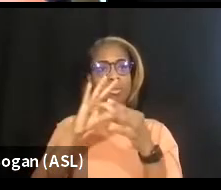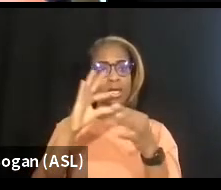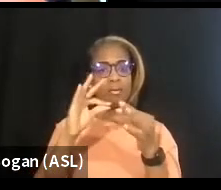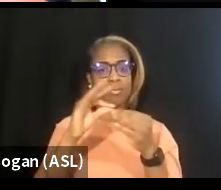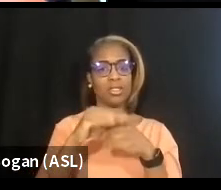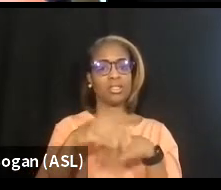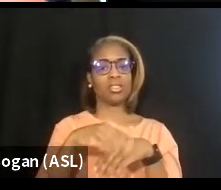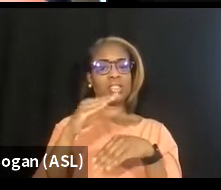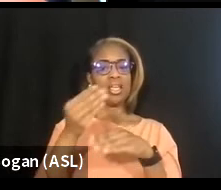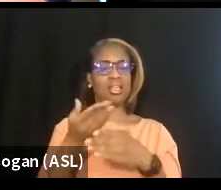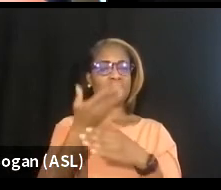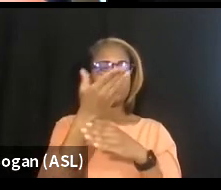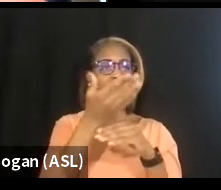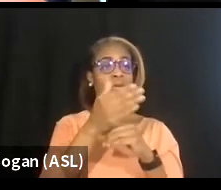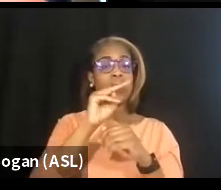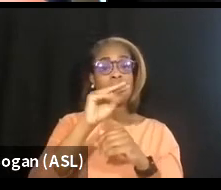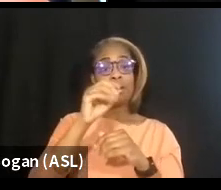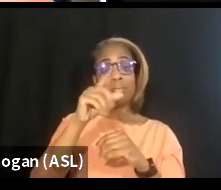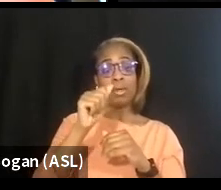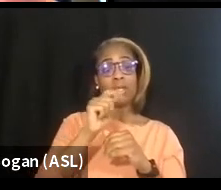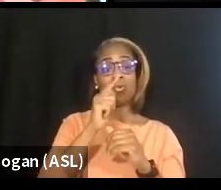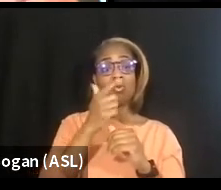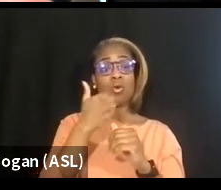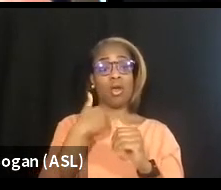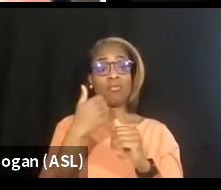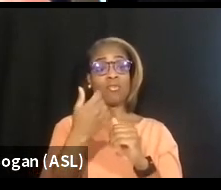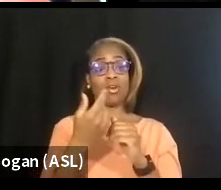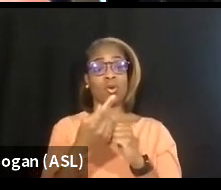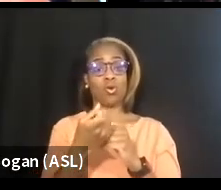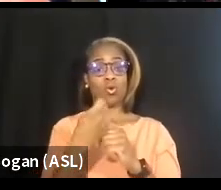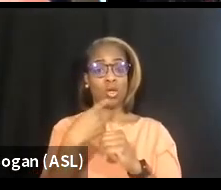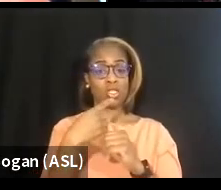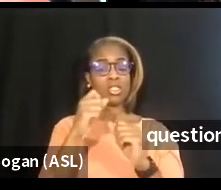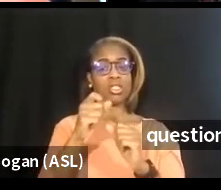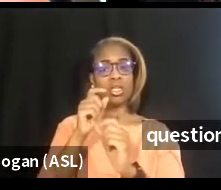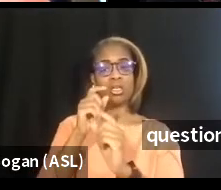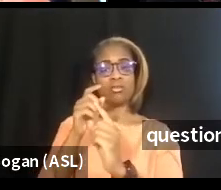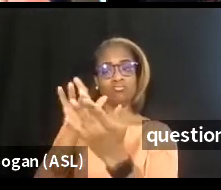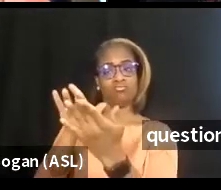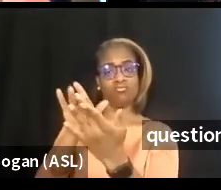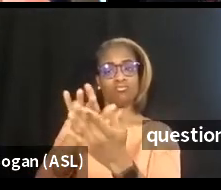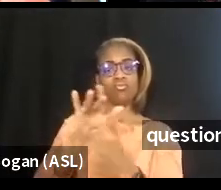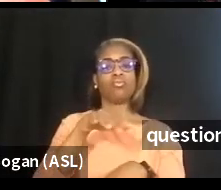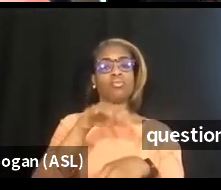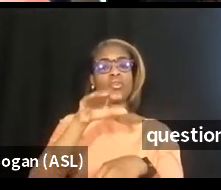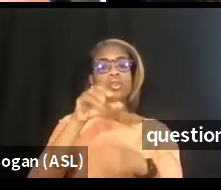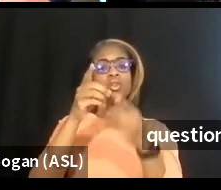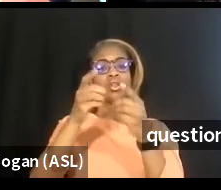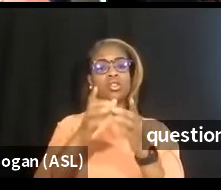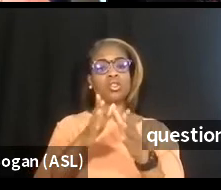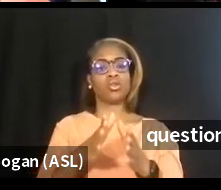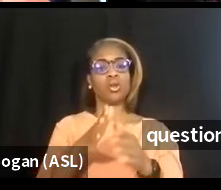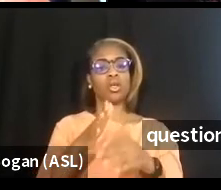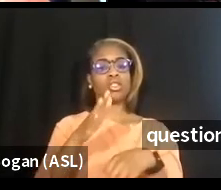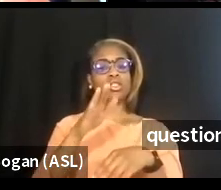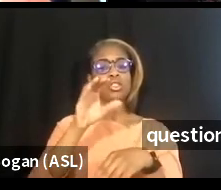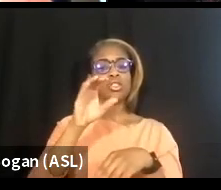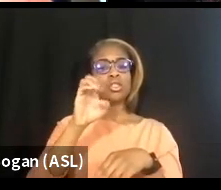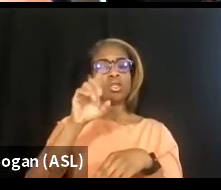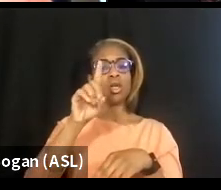before, during, or after the meeting should direct those questions to Communications and Outreach Director, Edward